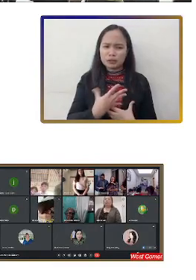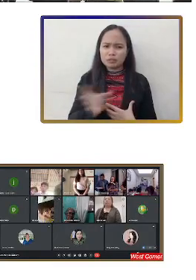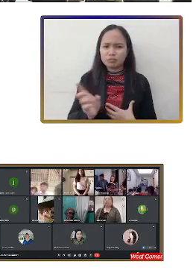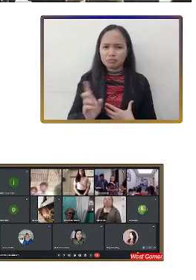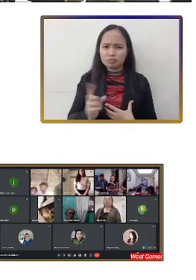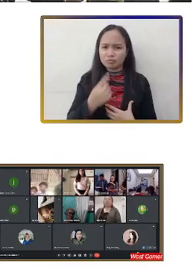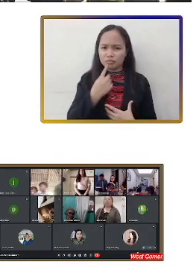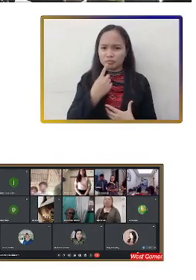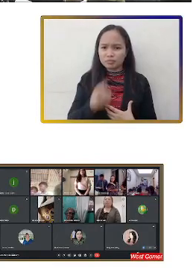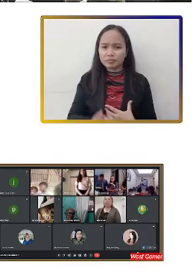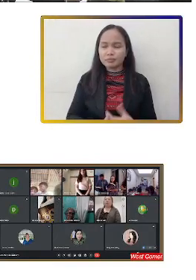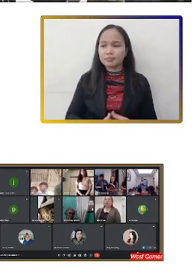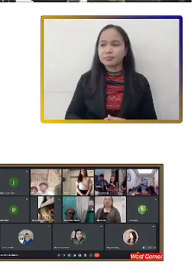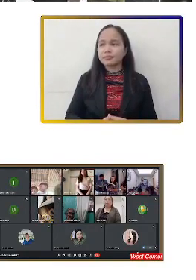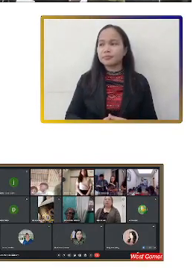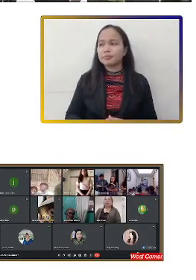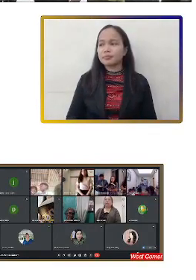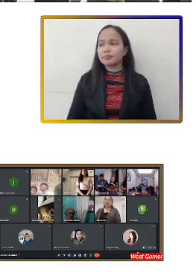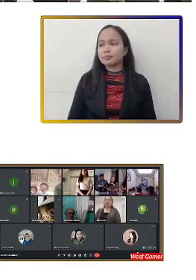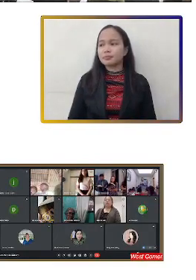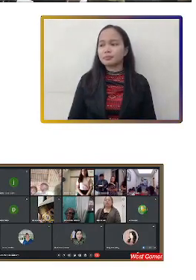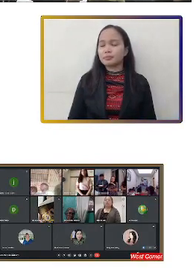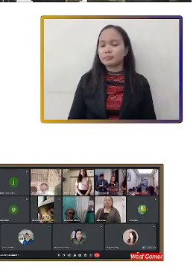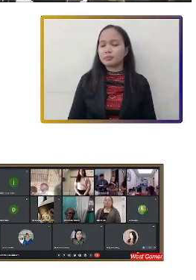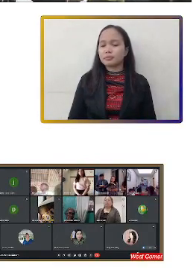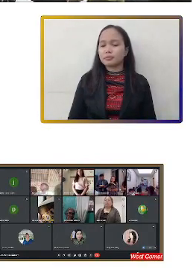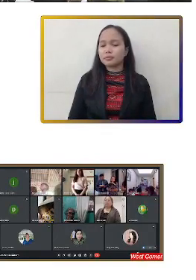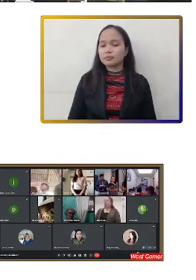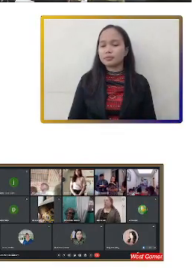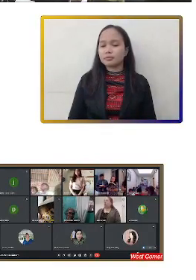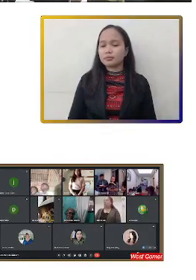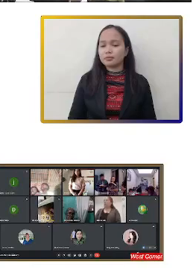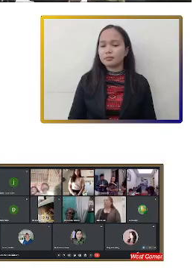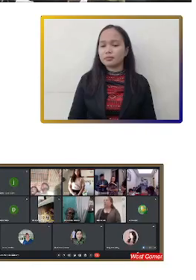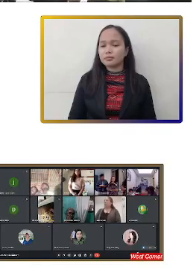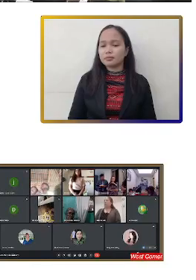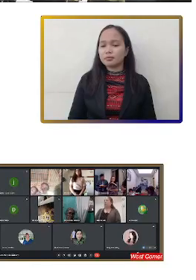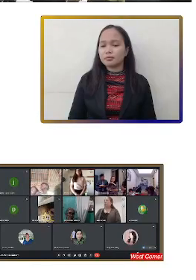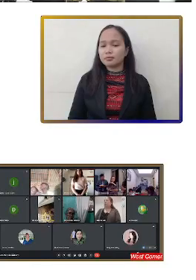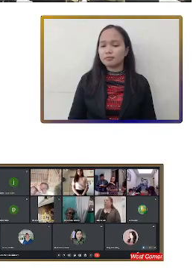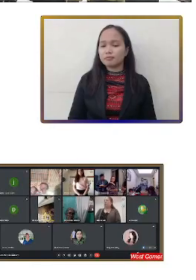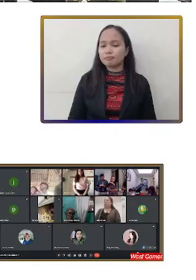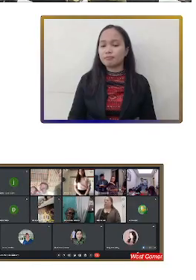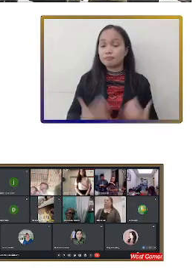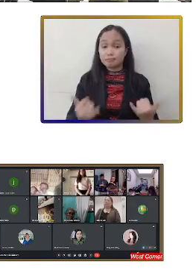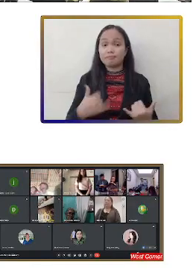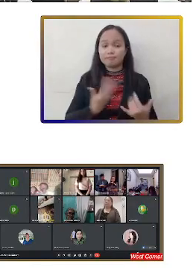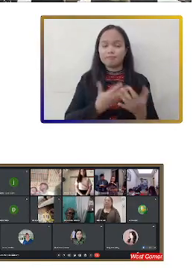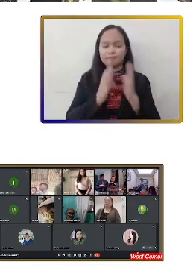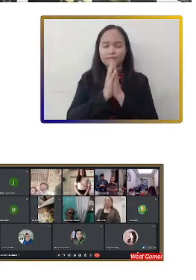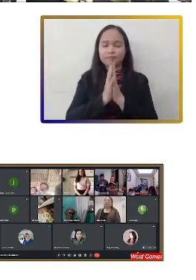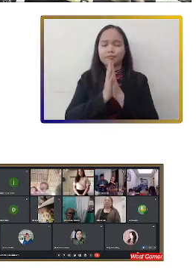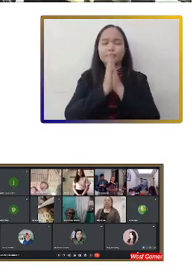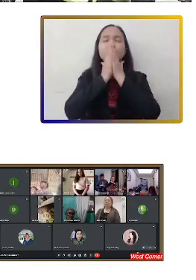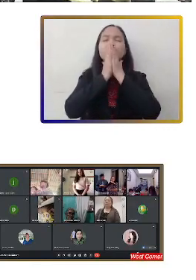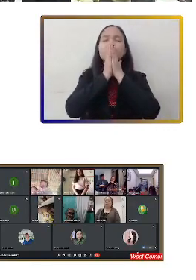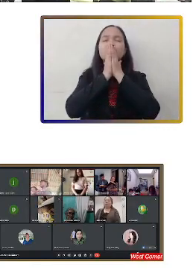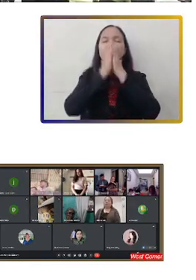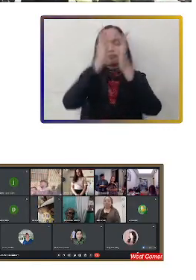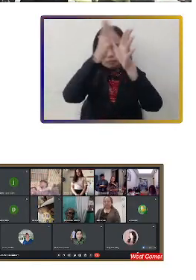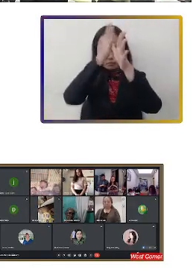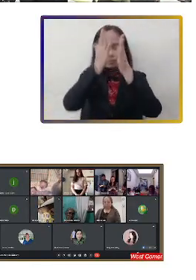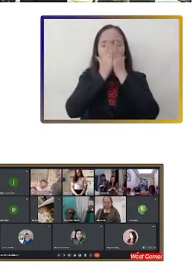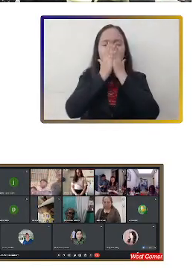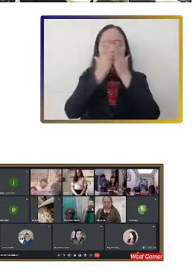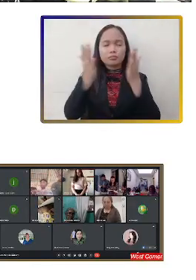Alright? Okay, so pag yan po ang usapin po natin sa umaga pong ito. Let's bow our heads. Father, thank you for your words.